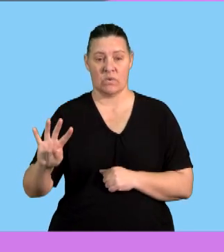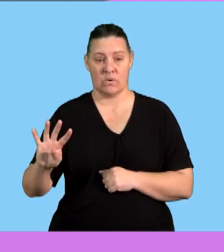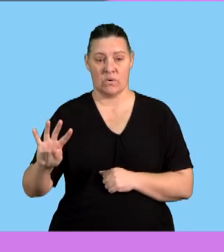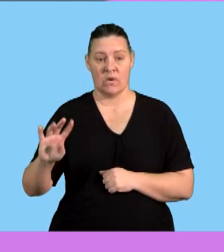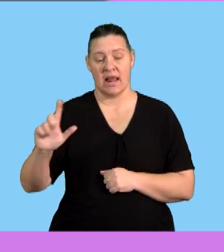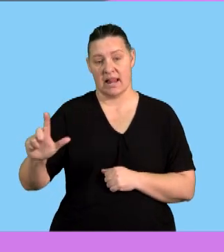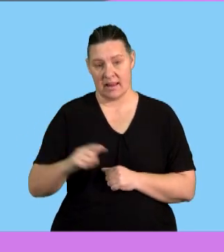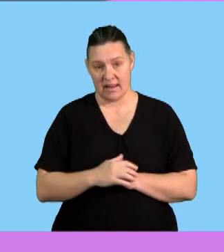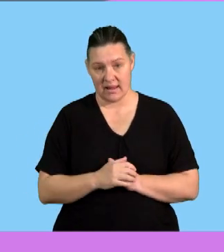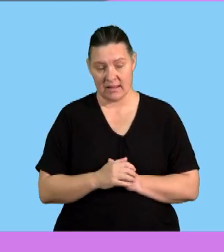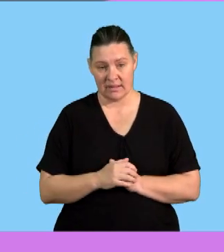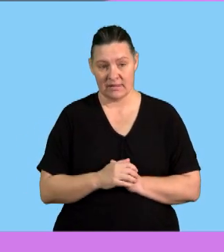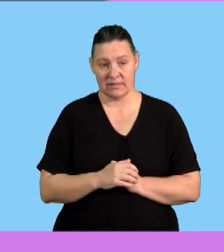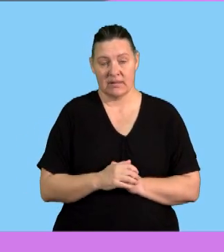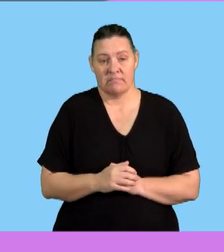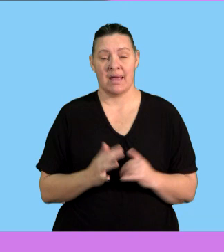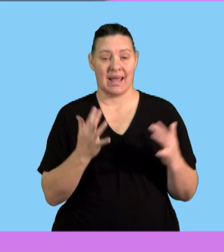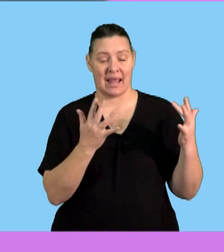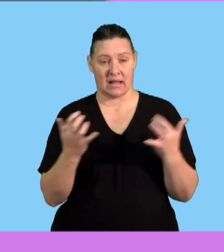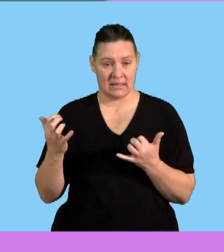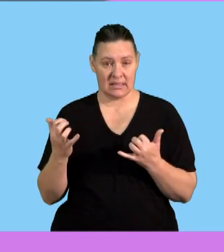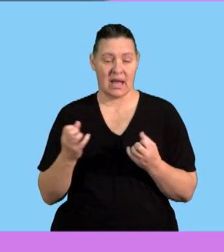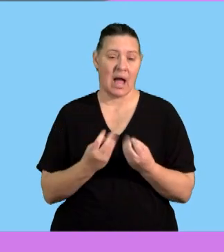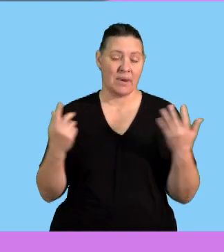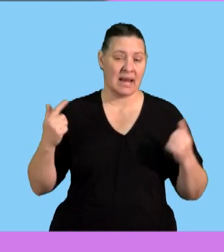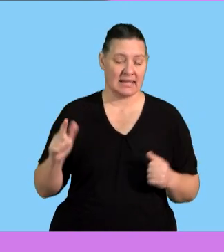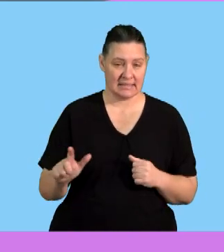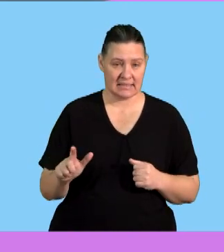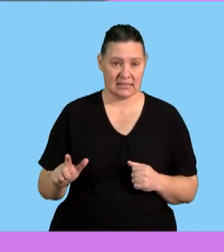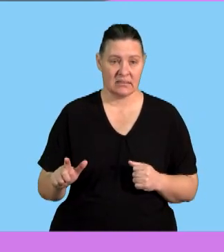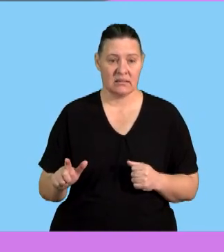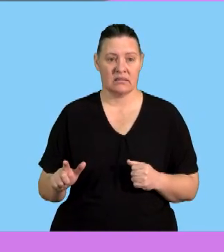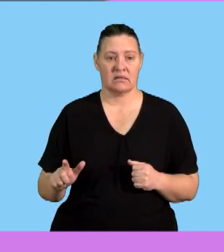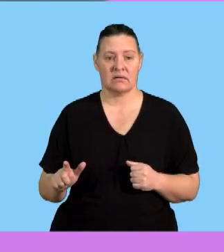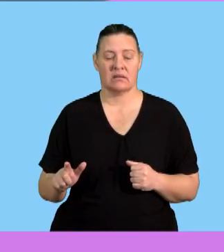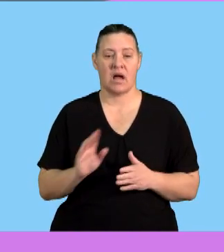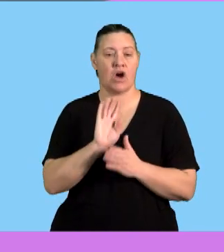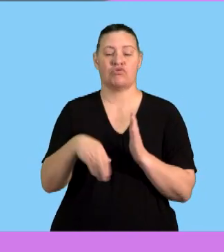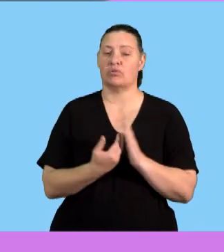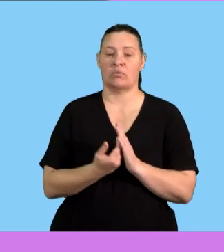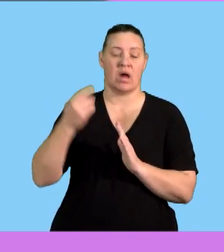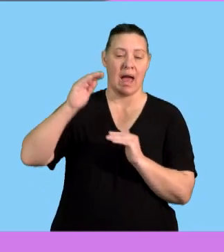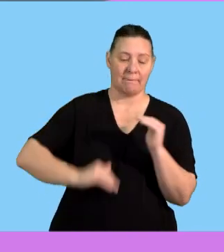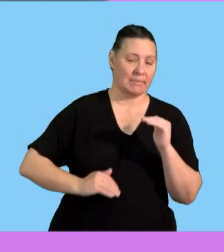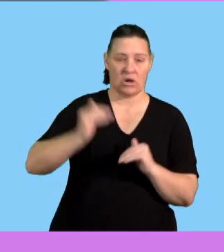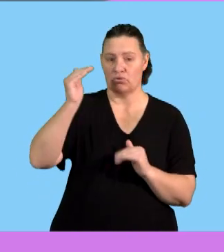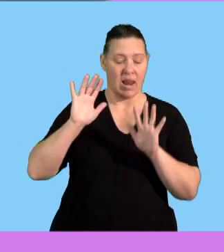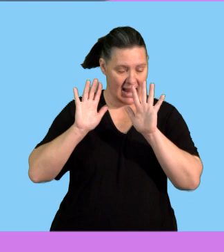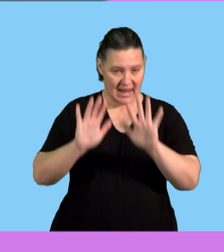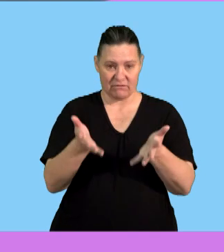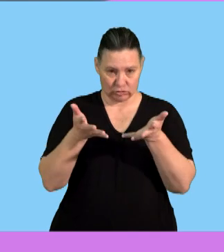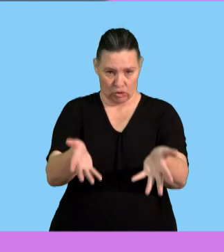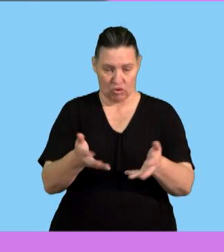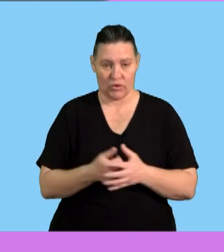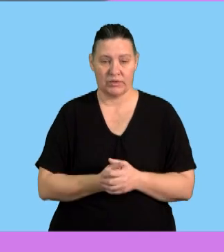128.934 liters. So now when we calculate the number of liters, we do not round up or down. We just write